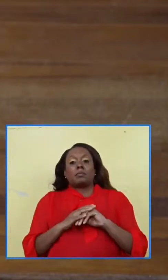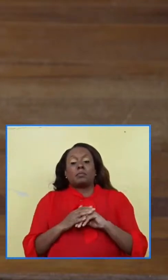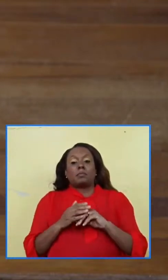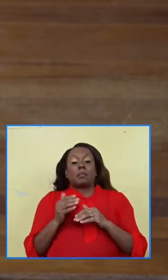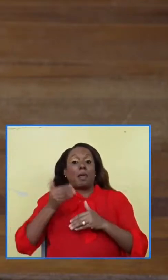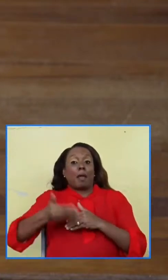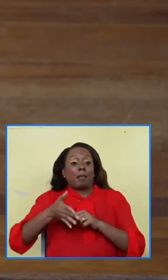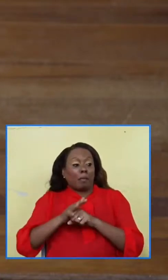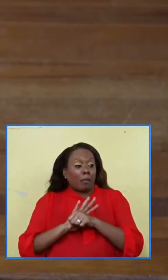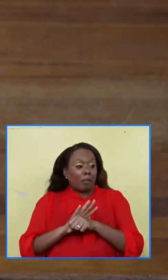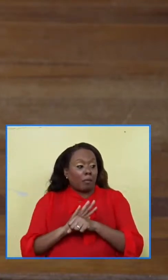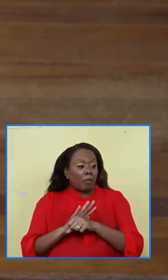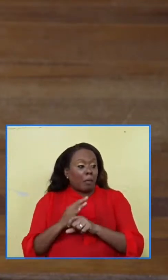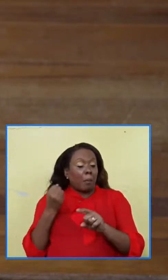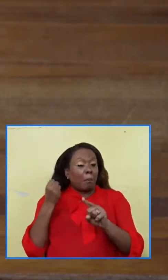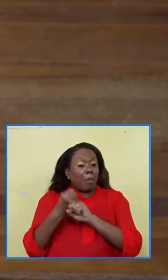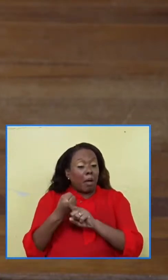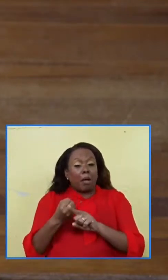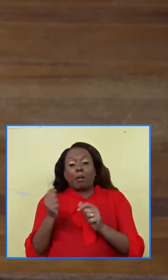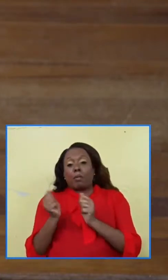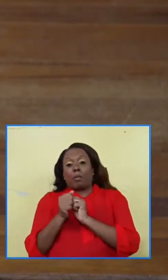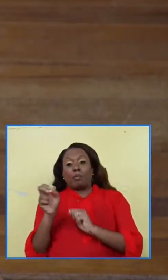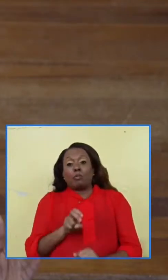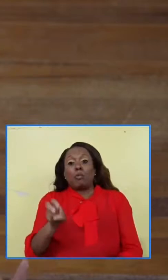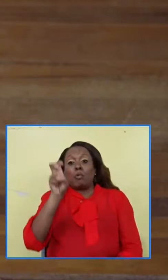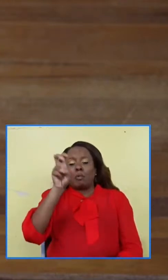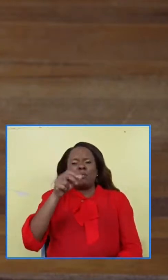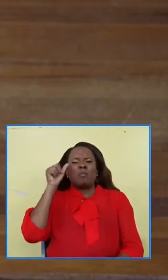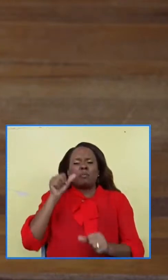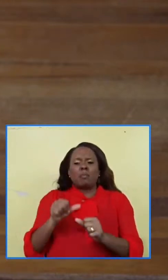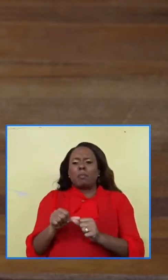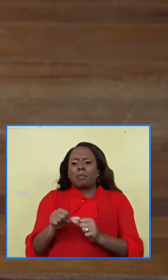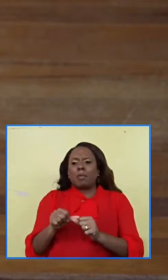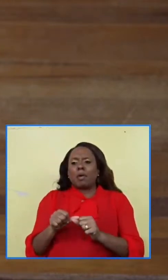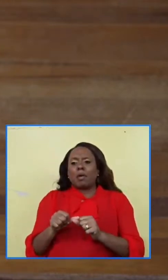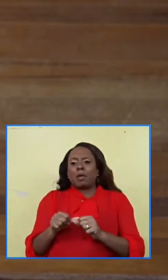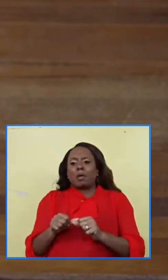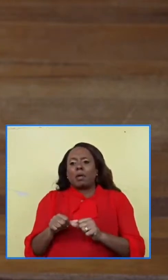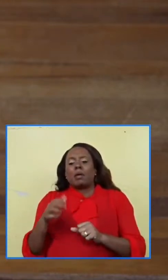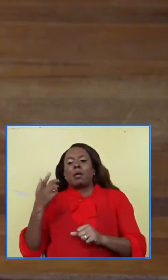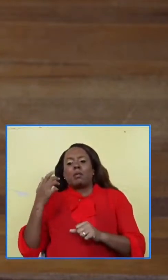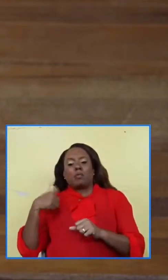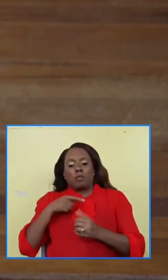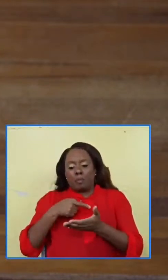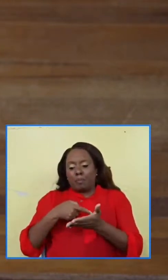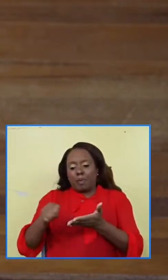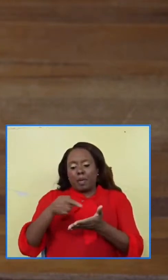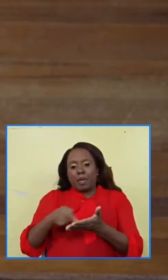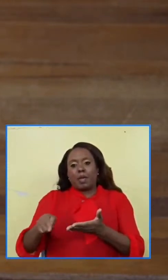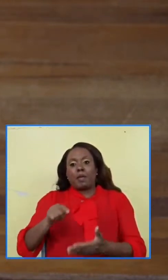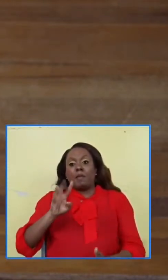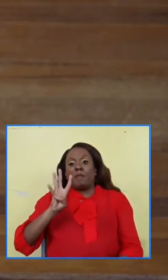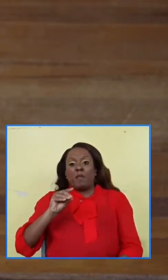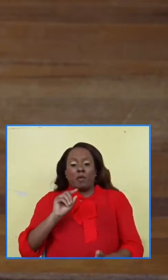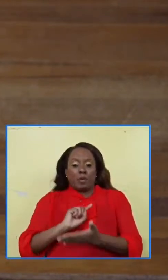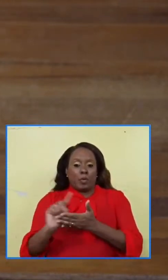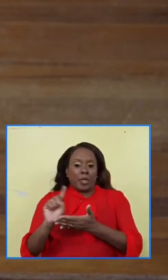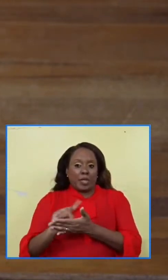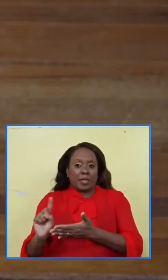had the crisis in the tourism industry, you remember it was extended to 40 weeks and then further